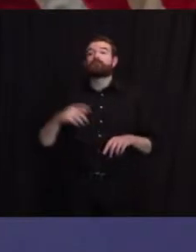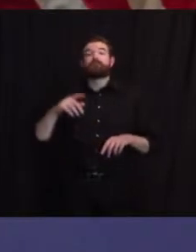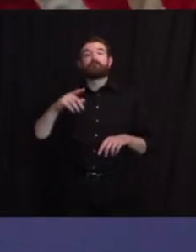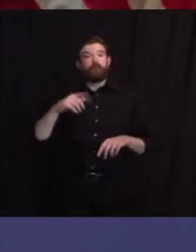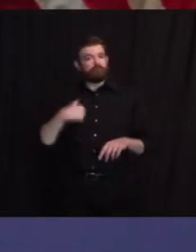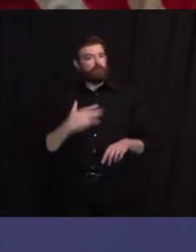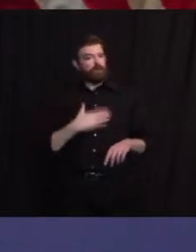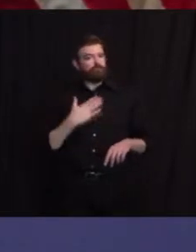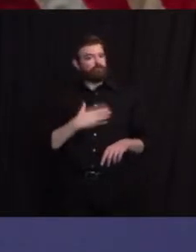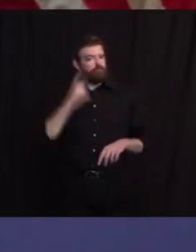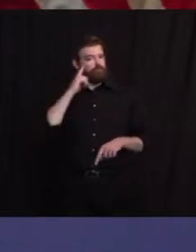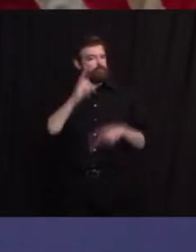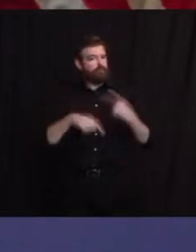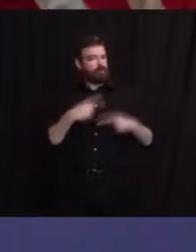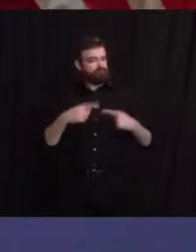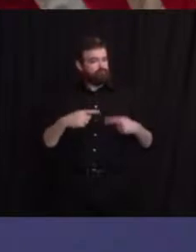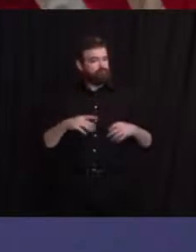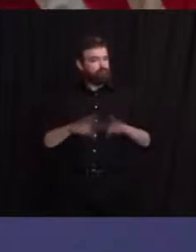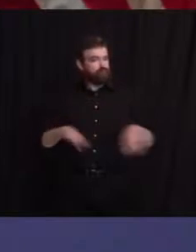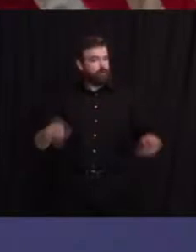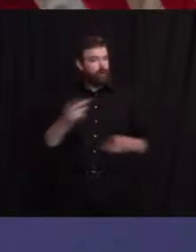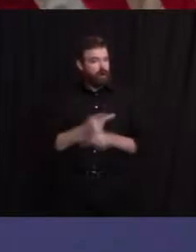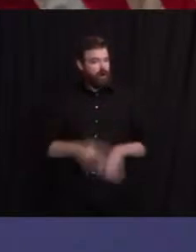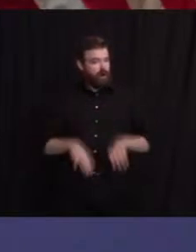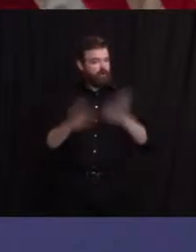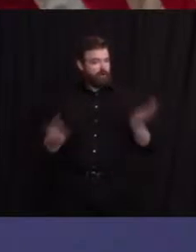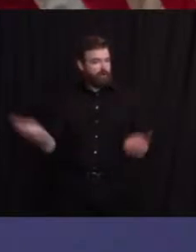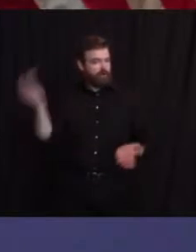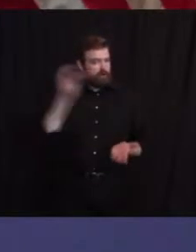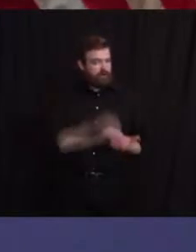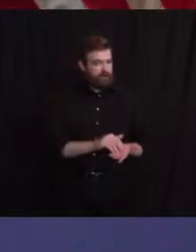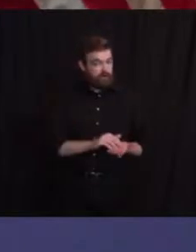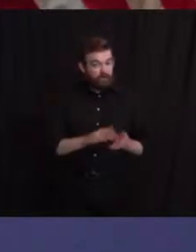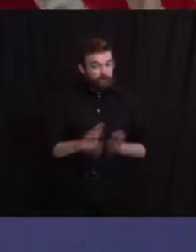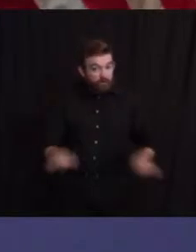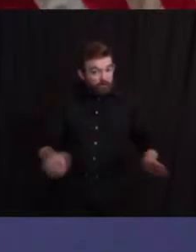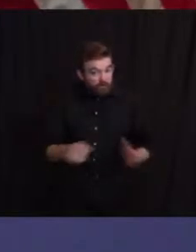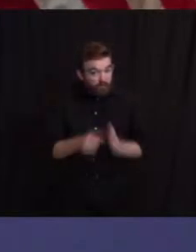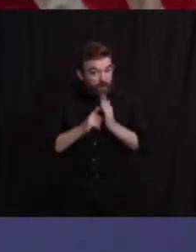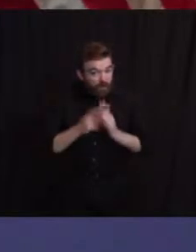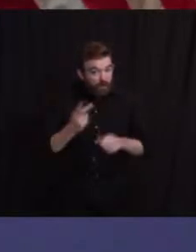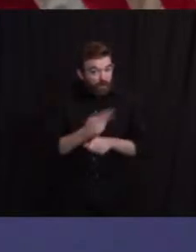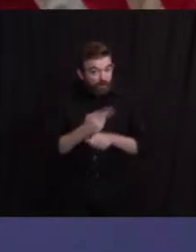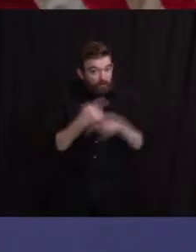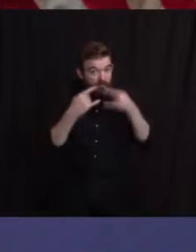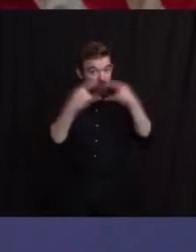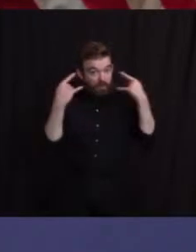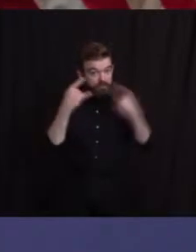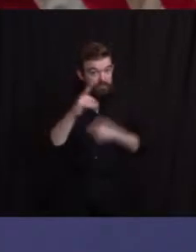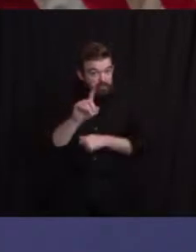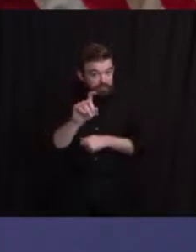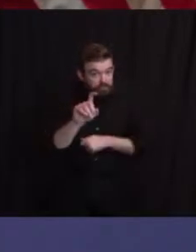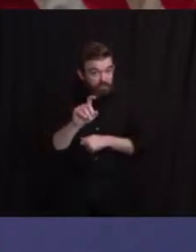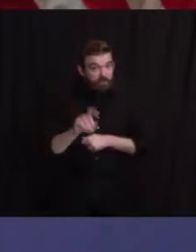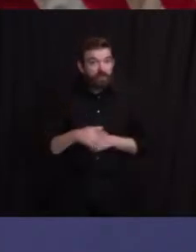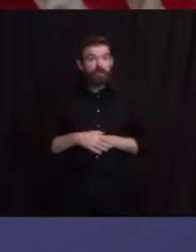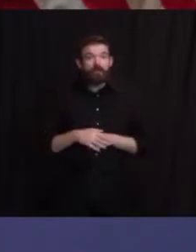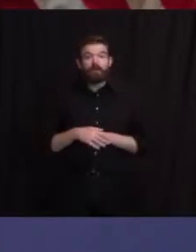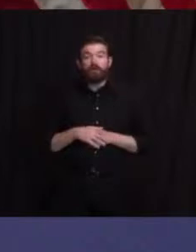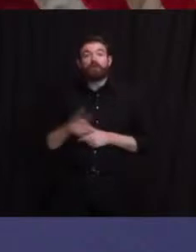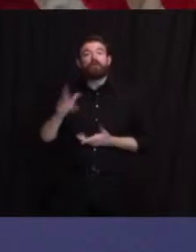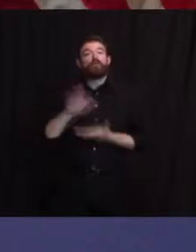is that going to be handled? Because, of course, going forward with school, that's going to be another important part of that.